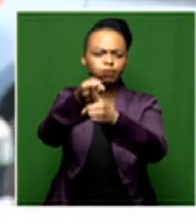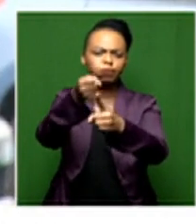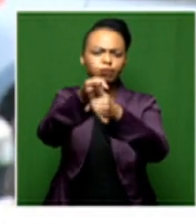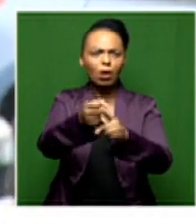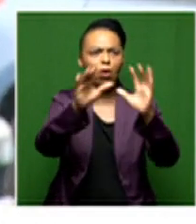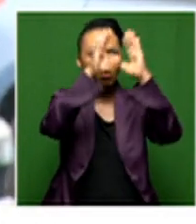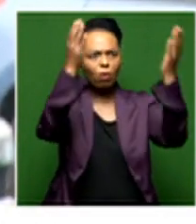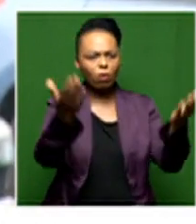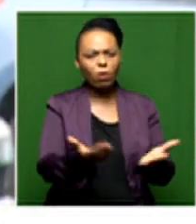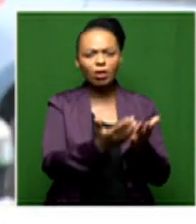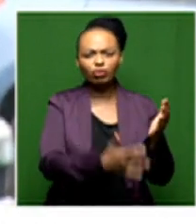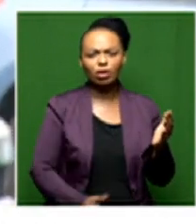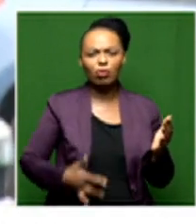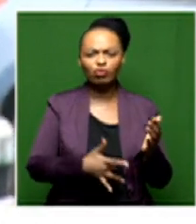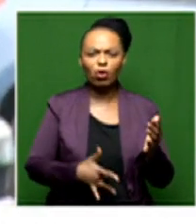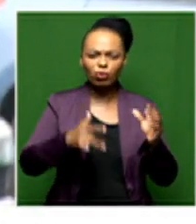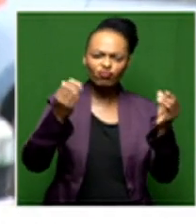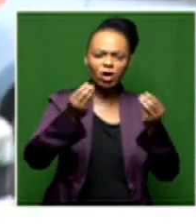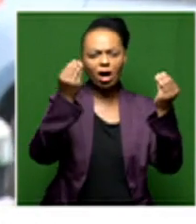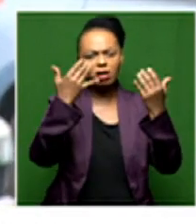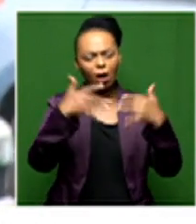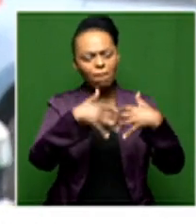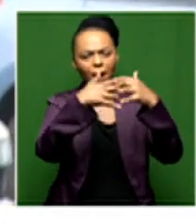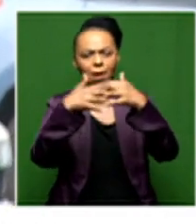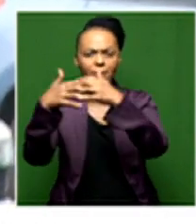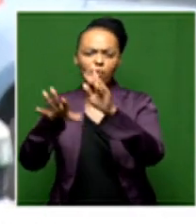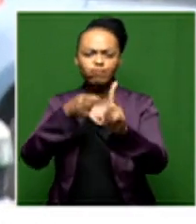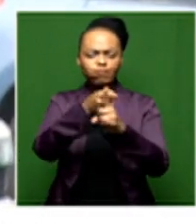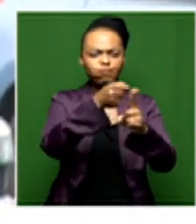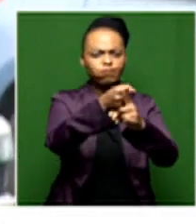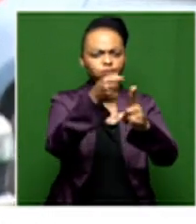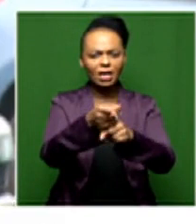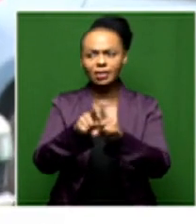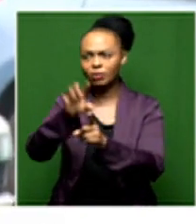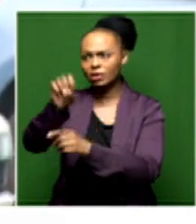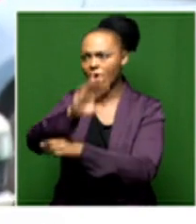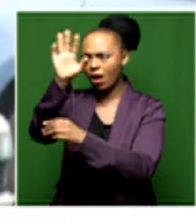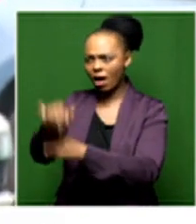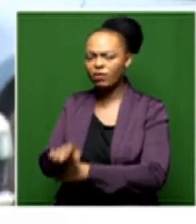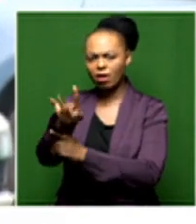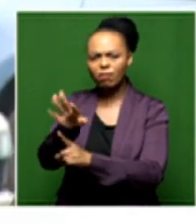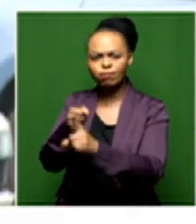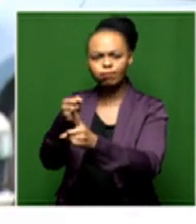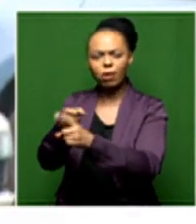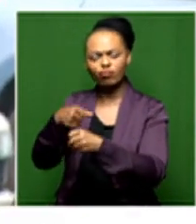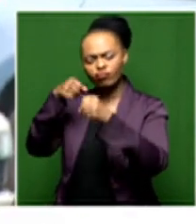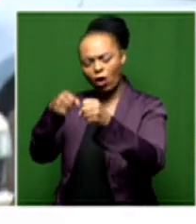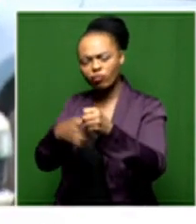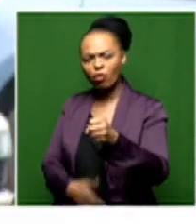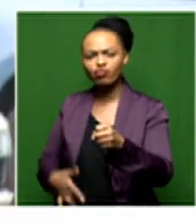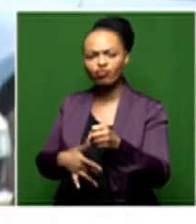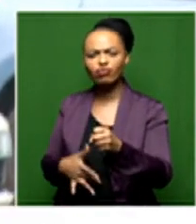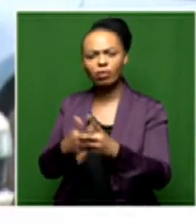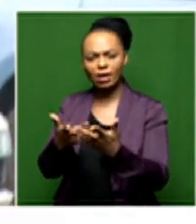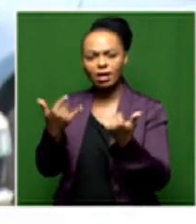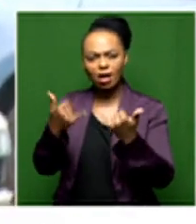are produced, South African champions are produced. We are indeed honored that the president has granted him a special